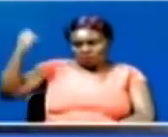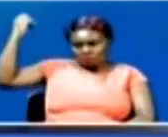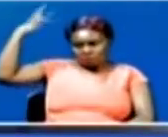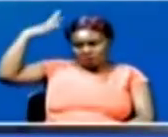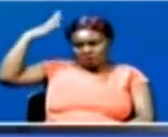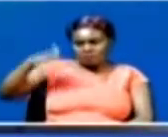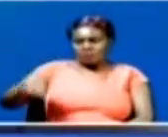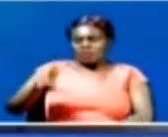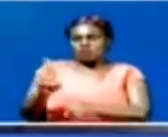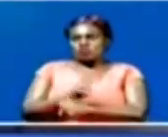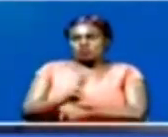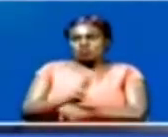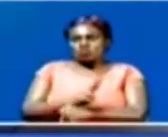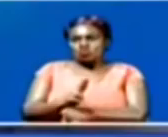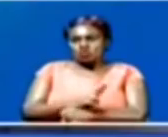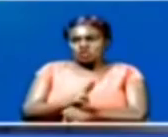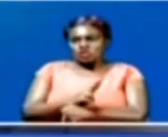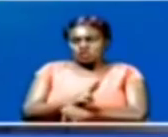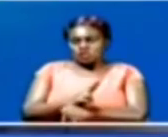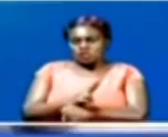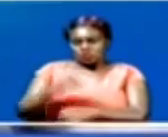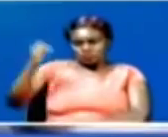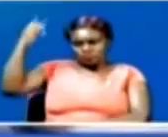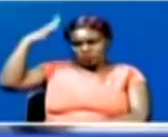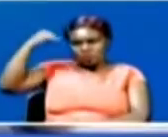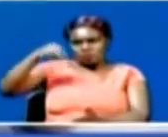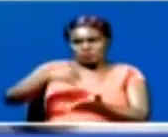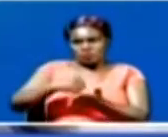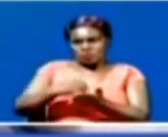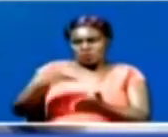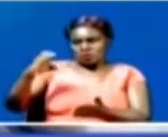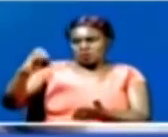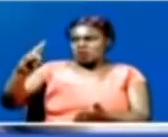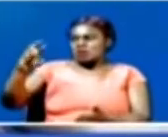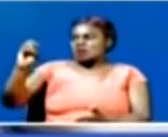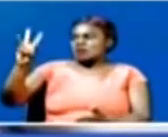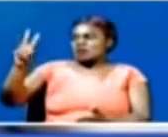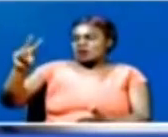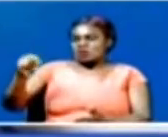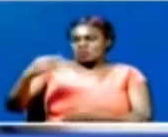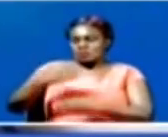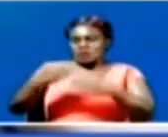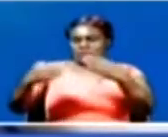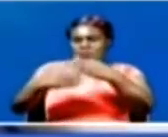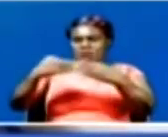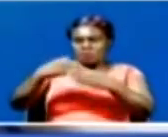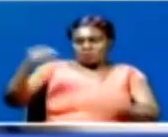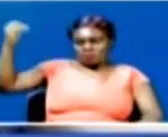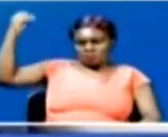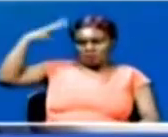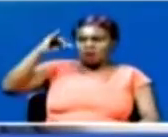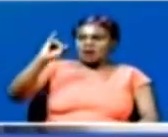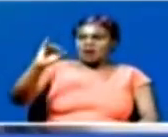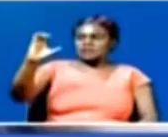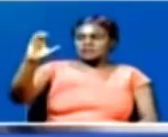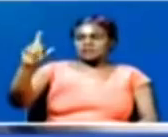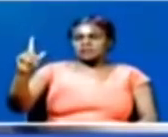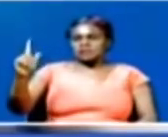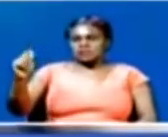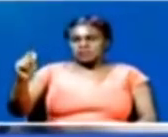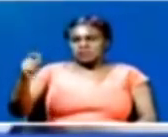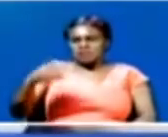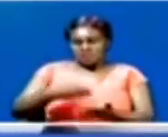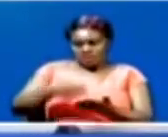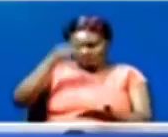camp using solar. Those involved include Crown Agents, which has constructed a solar power ICT and